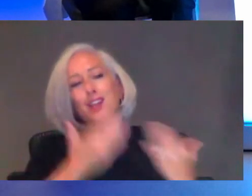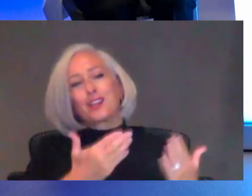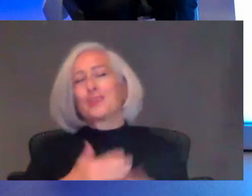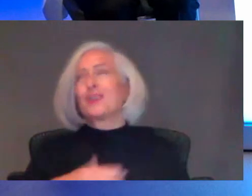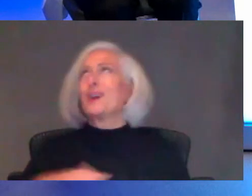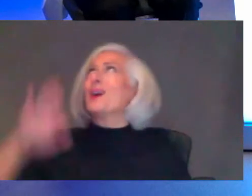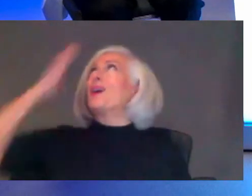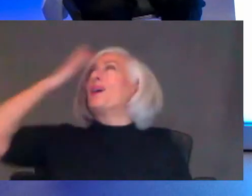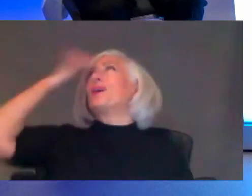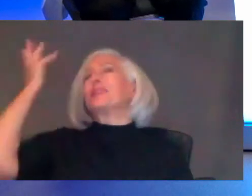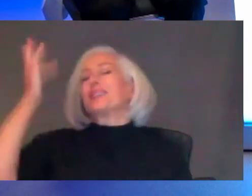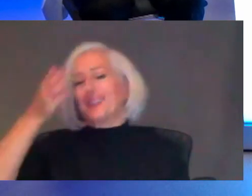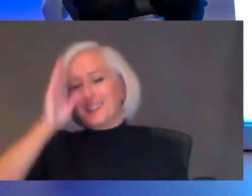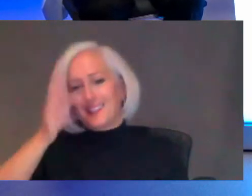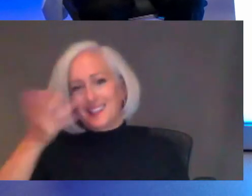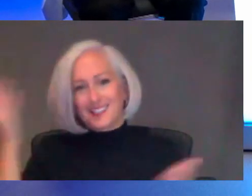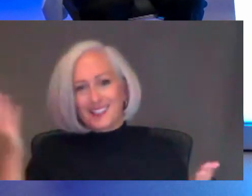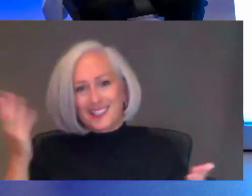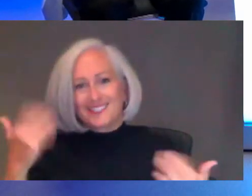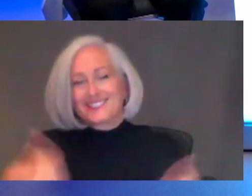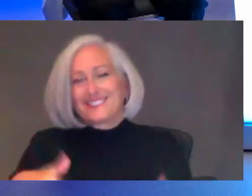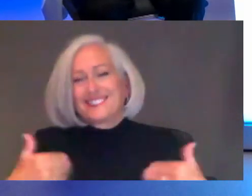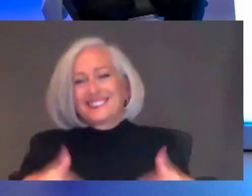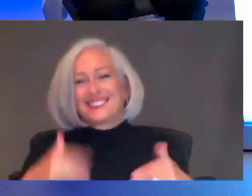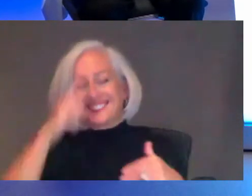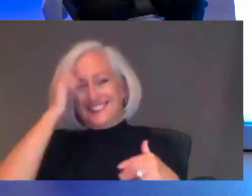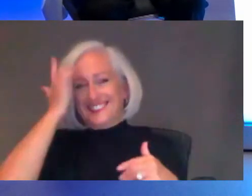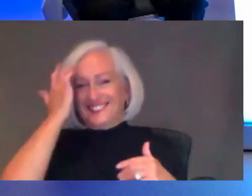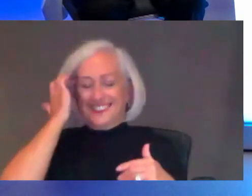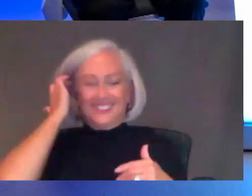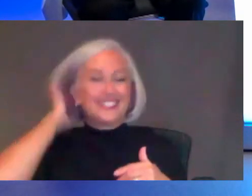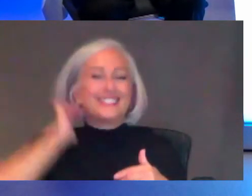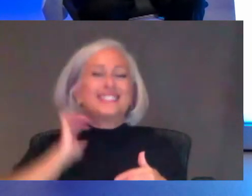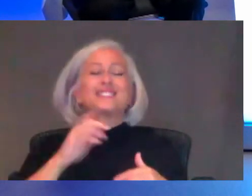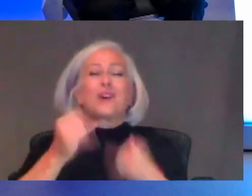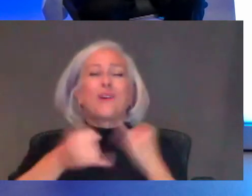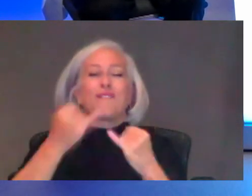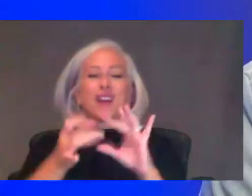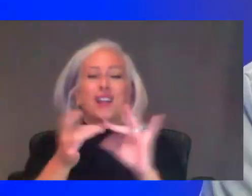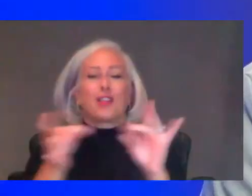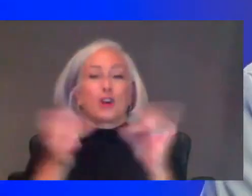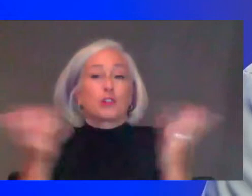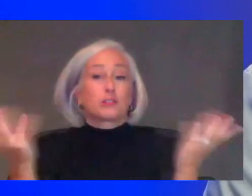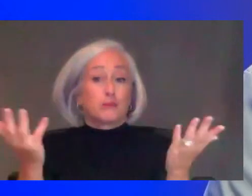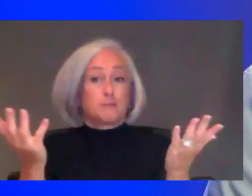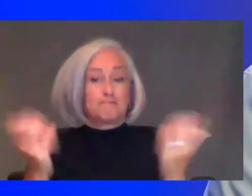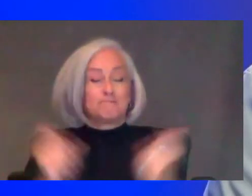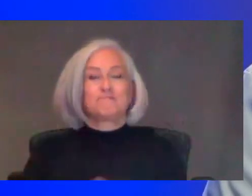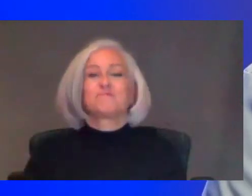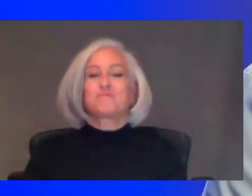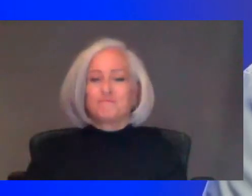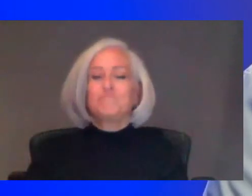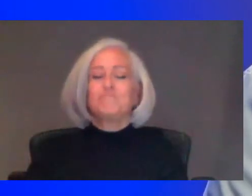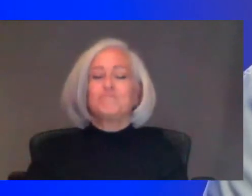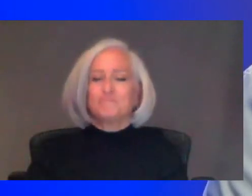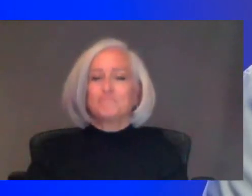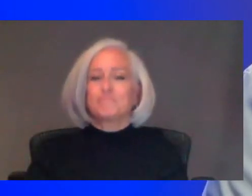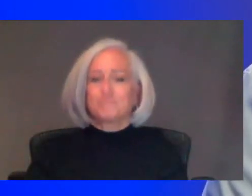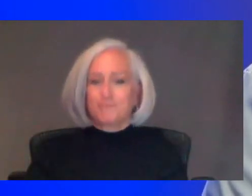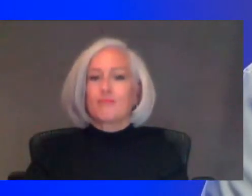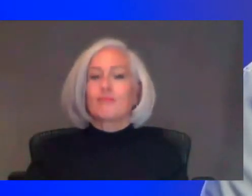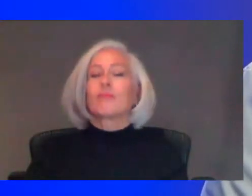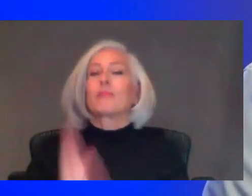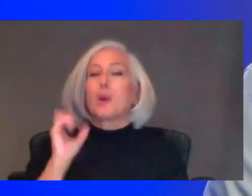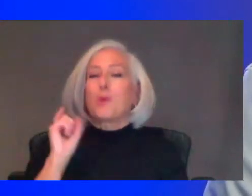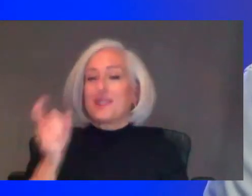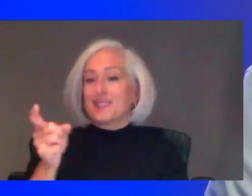945-8199. We have a lot of different severe asthma trials that, we are really feel unique here